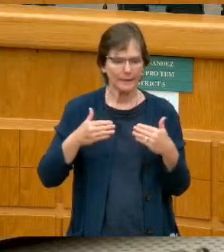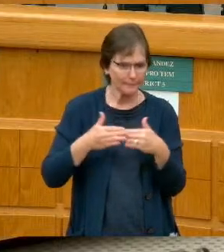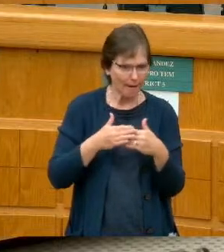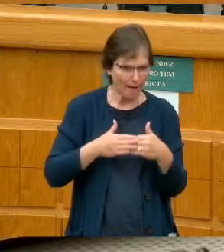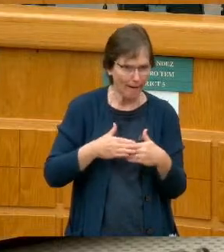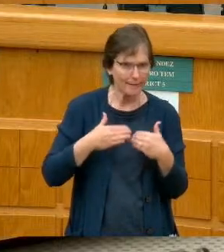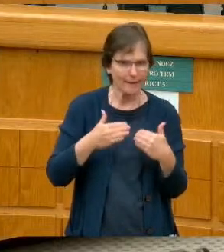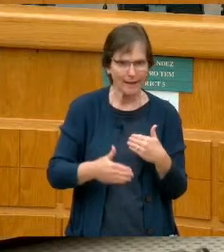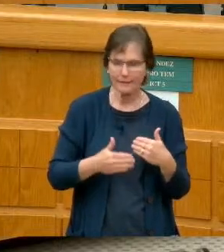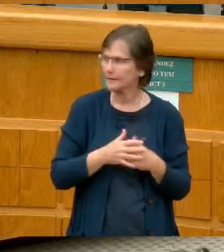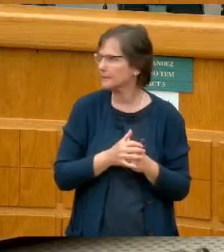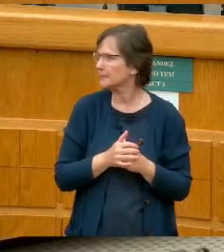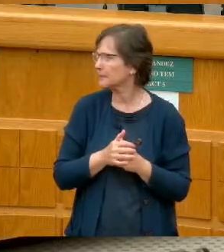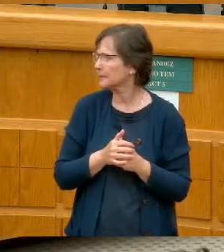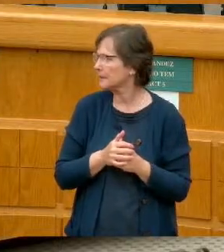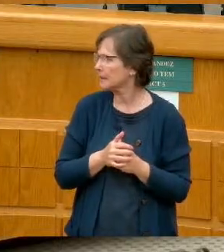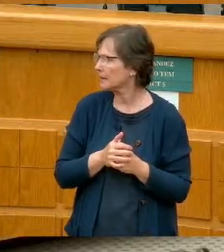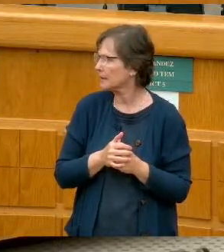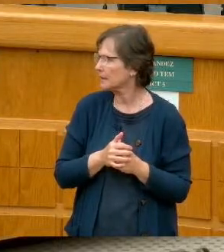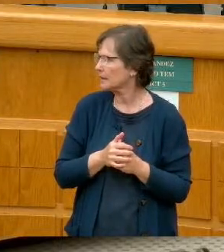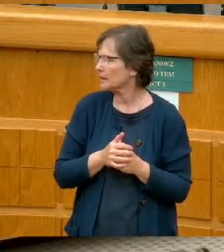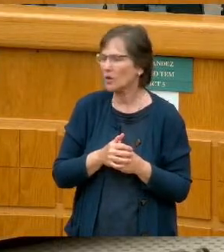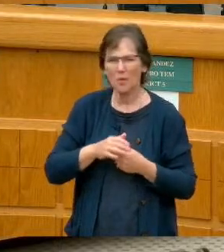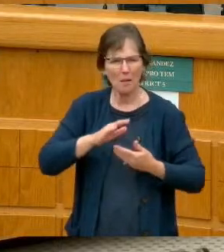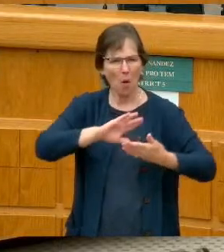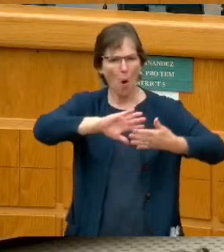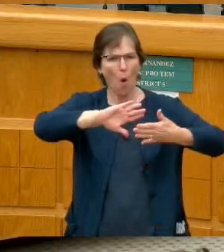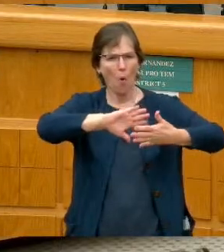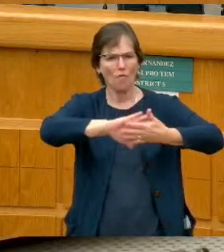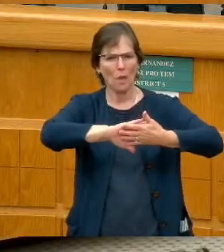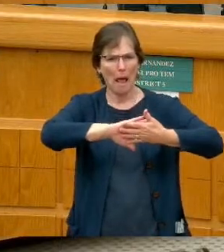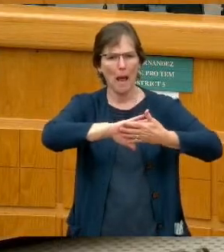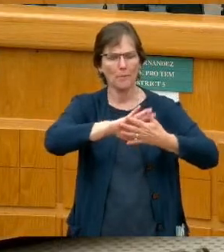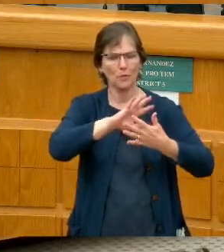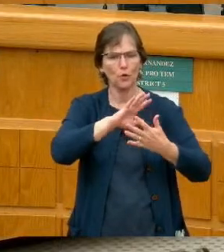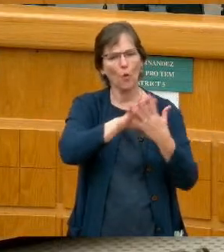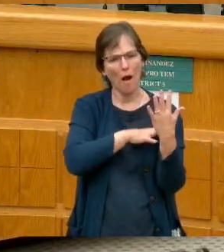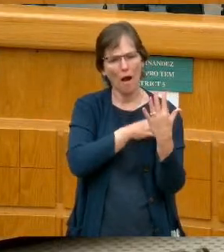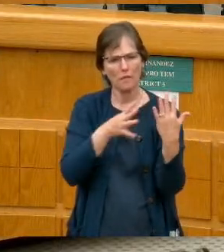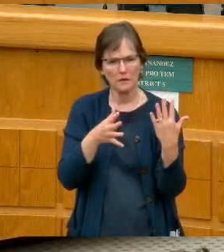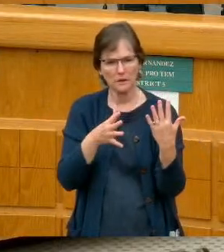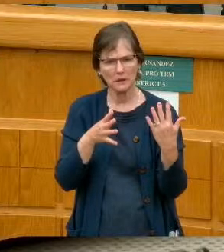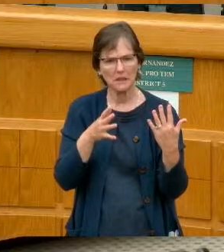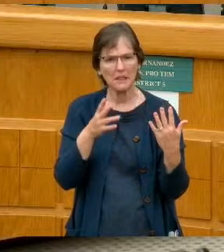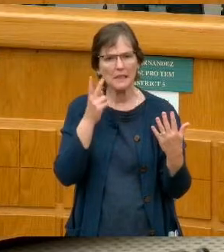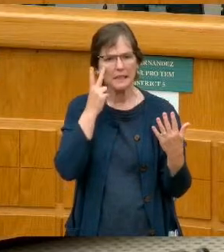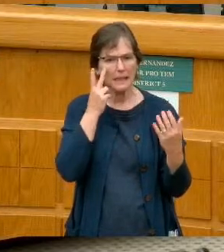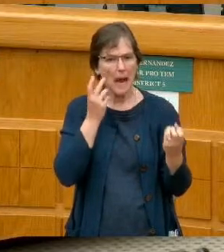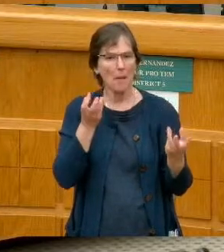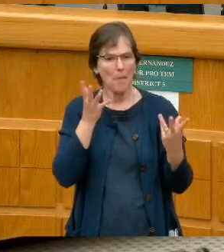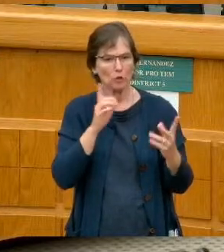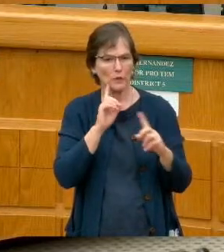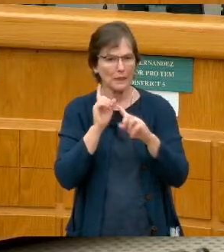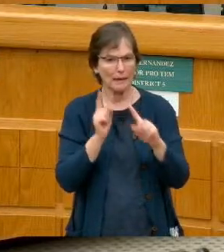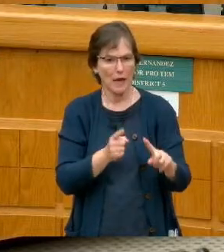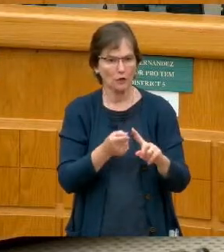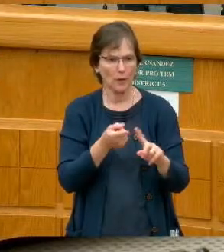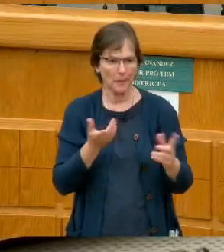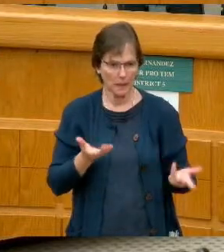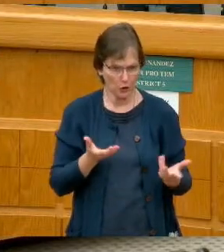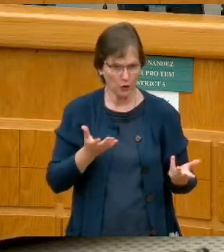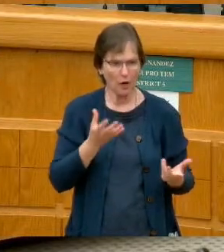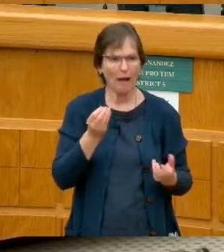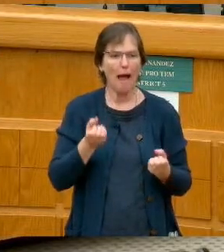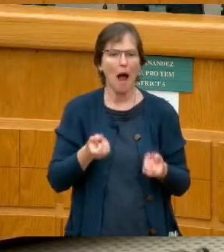two on top of each other. So you can kind of see a trend with the numbers we announce here from our sources and then what the state tells